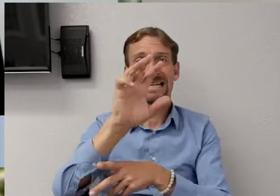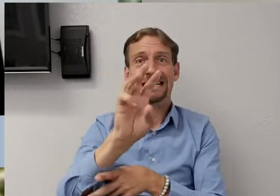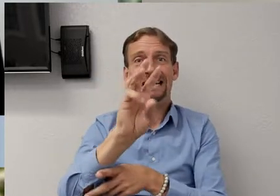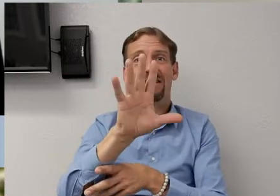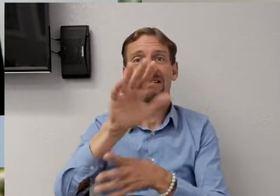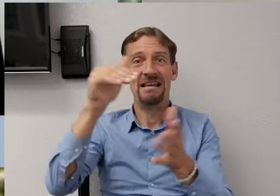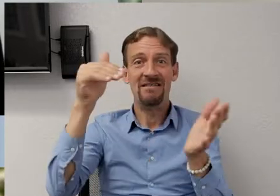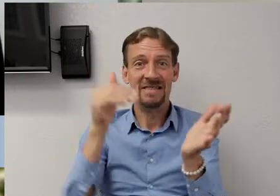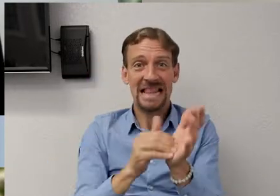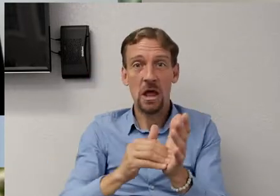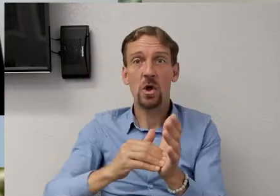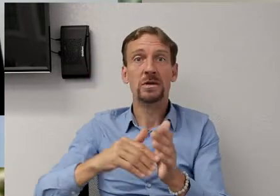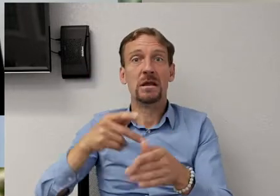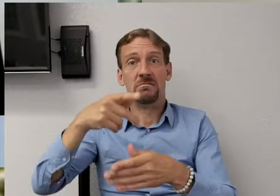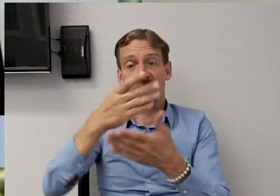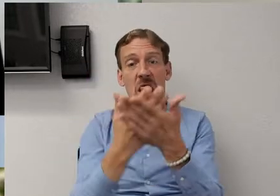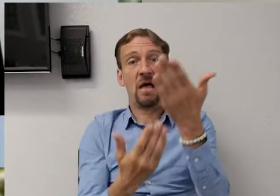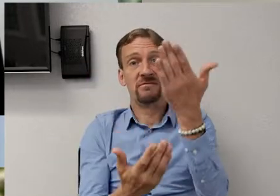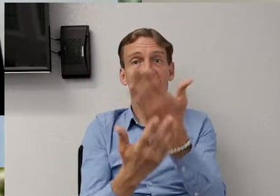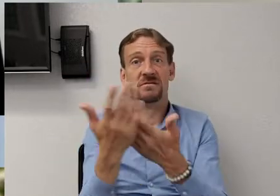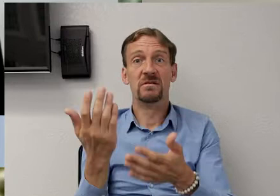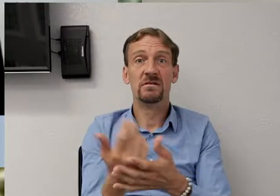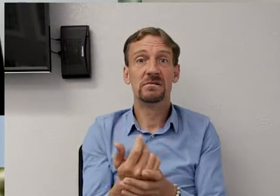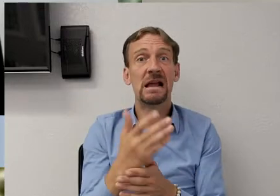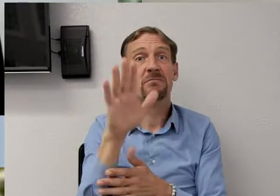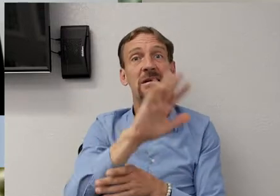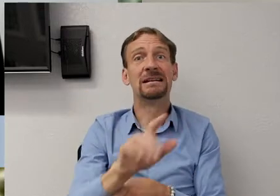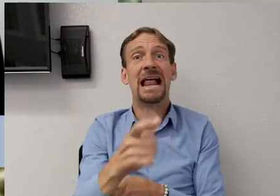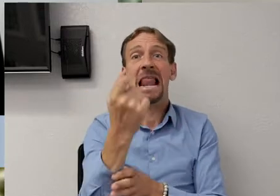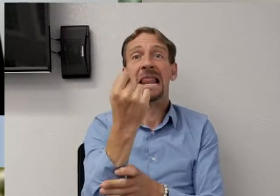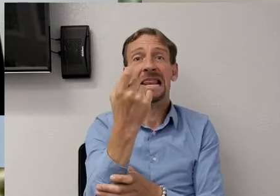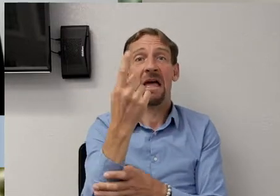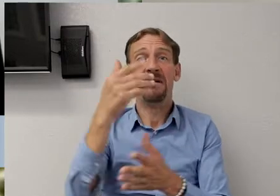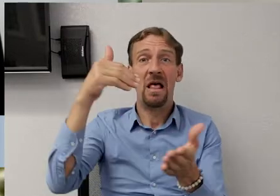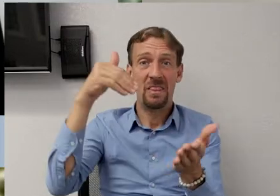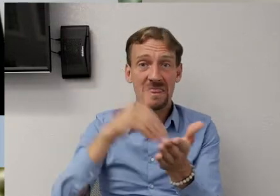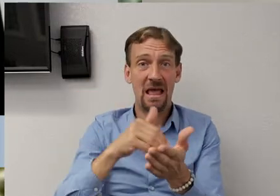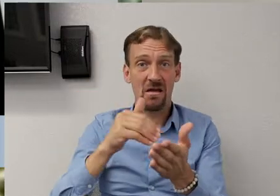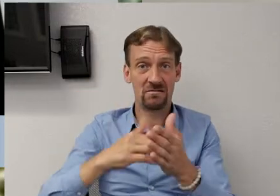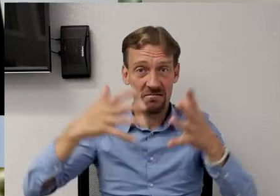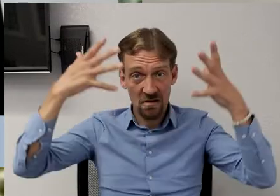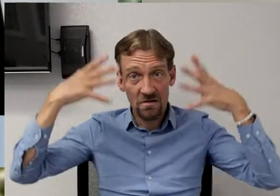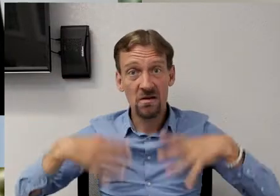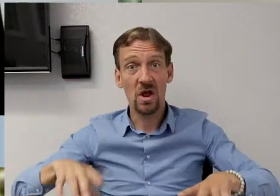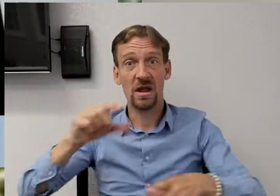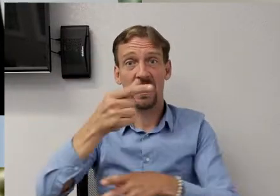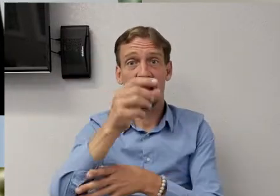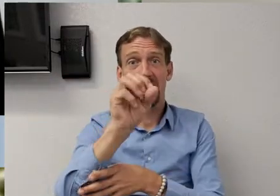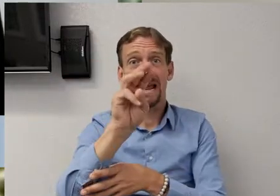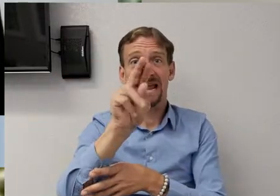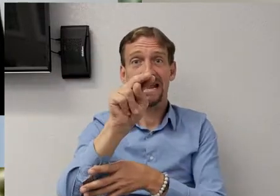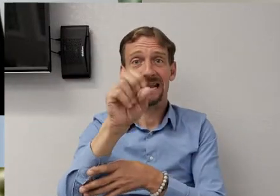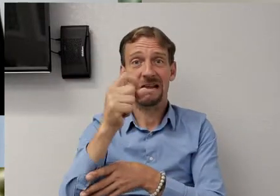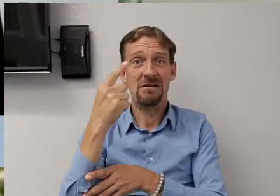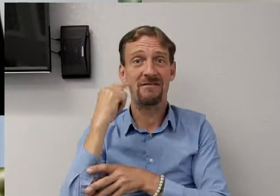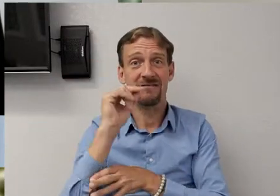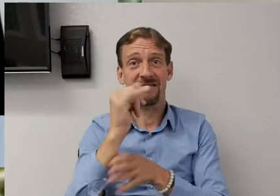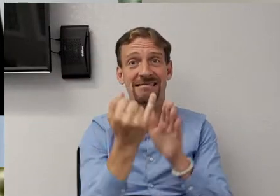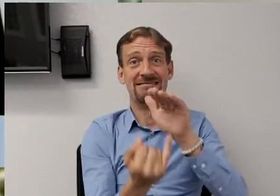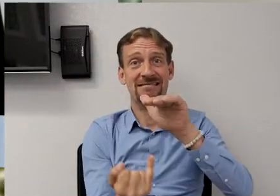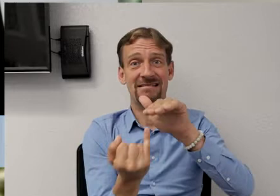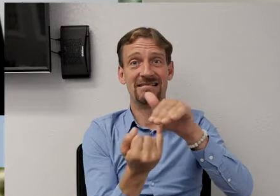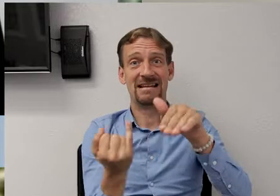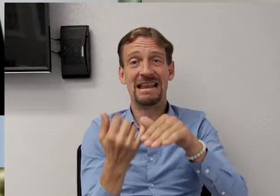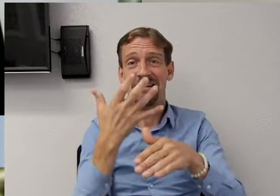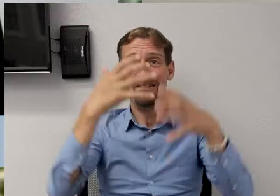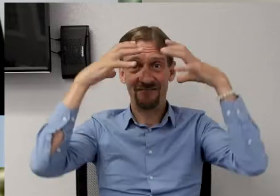65,000 pairs of gloves, almost 11,000 isolation gowns, 3,600 face shields,